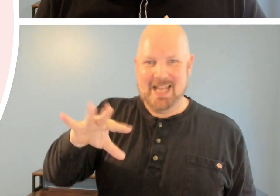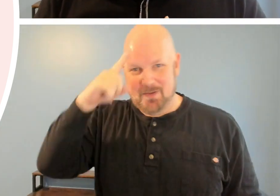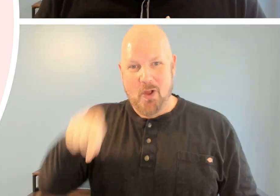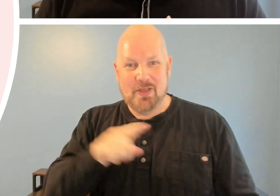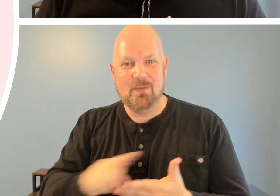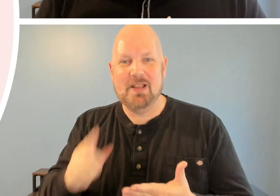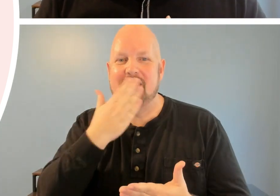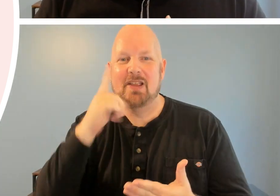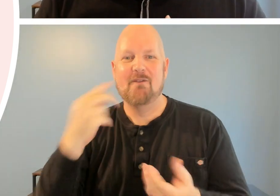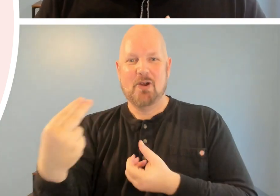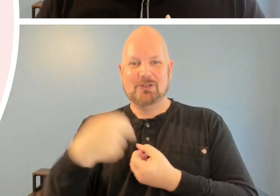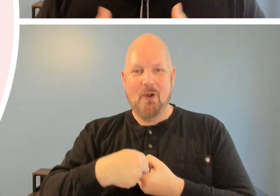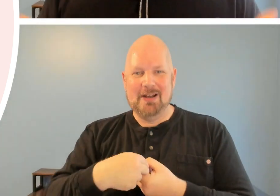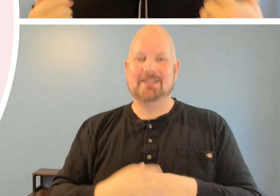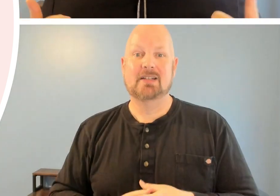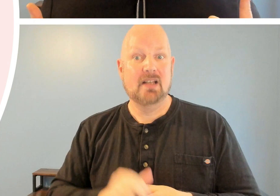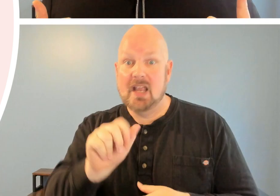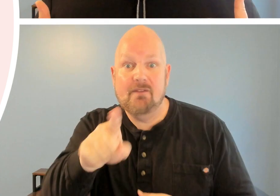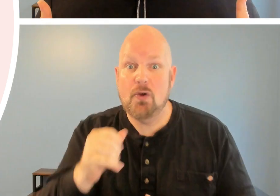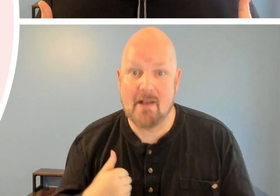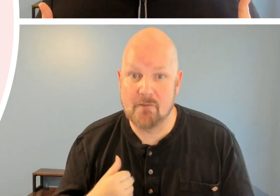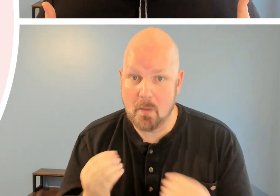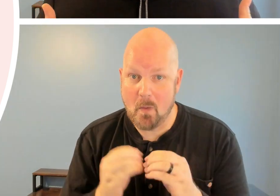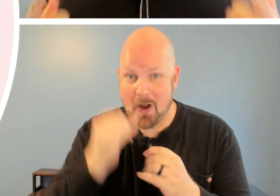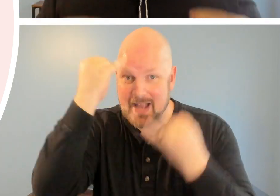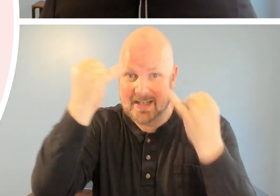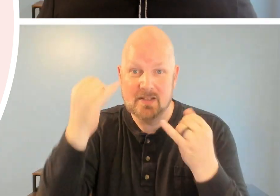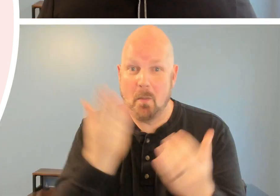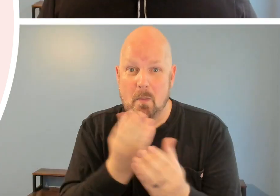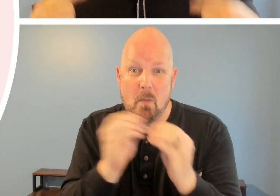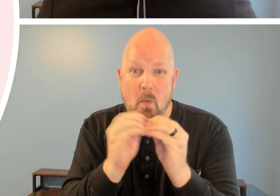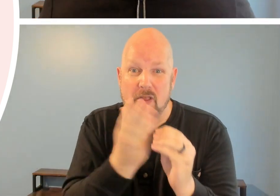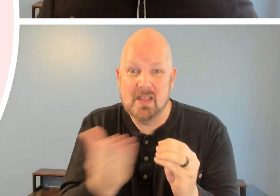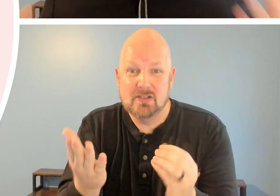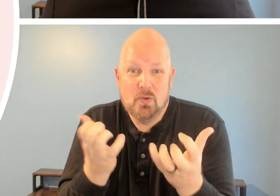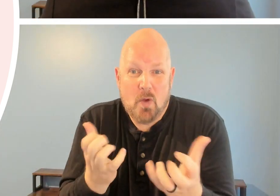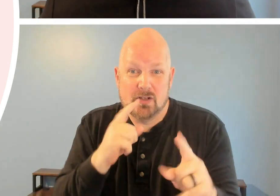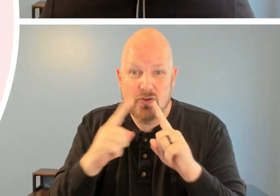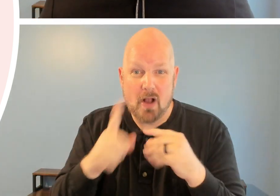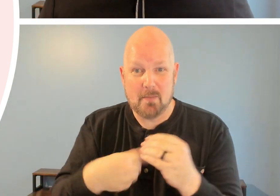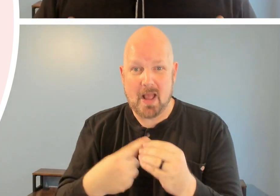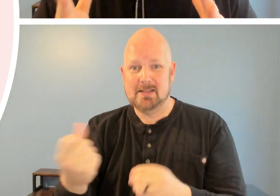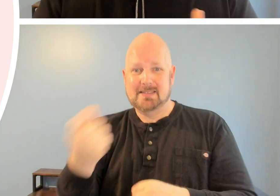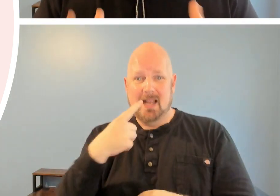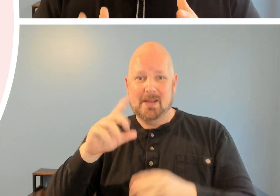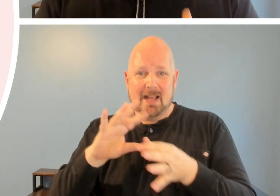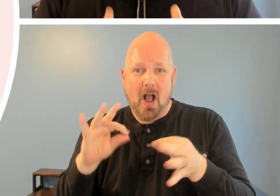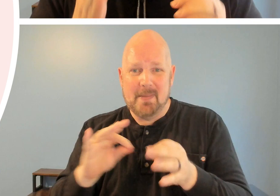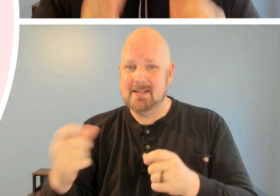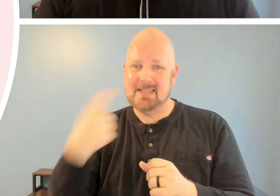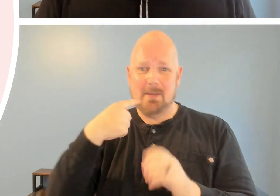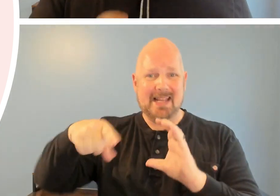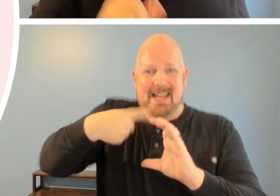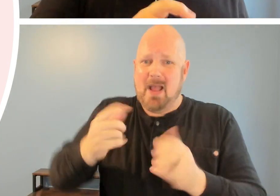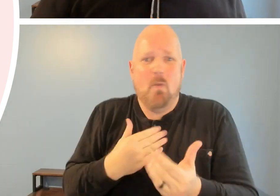got more ideas or things you want me to talk about, send them my way. Put them in the comments. Send me an email, whichever the case may be. I want to make